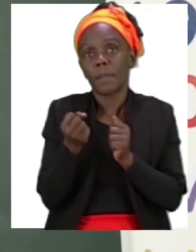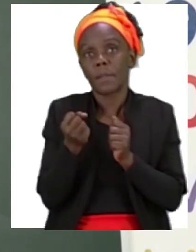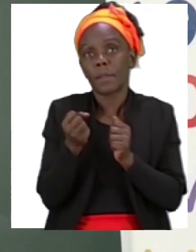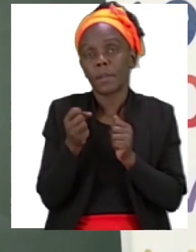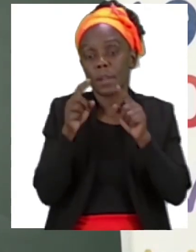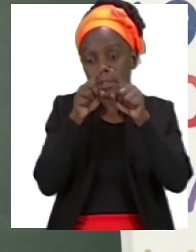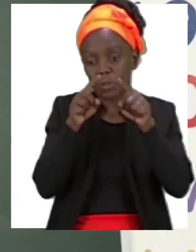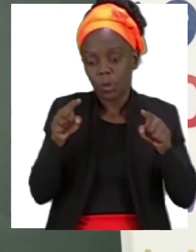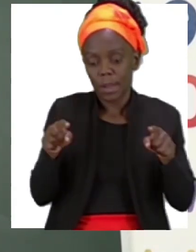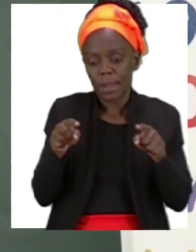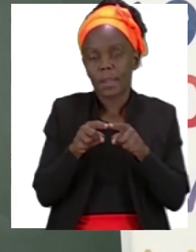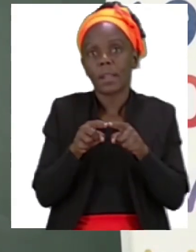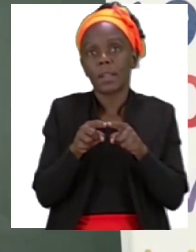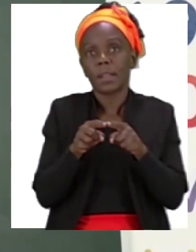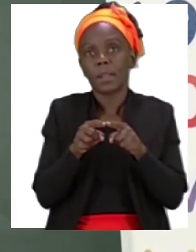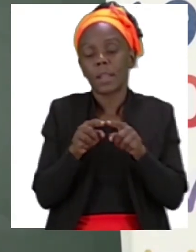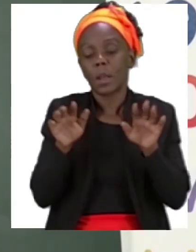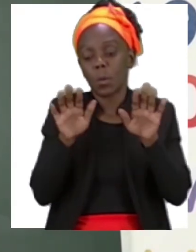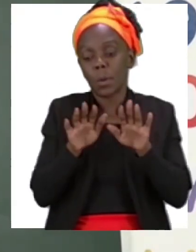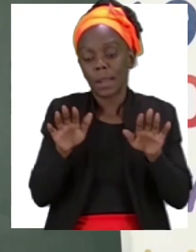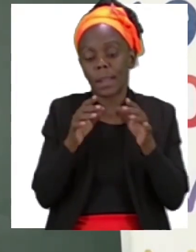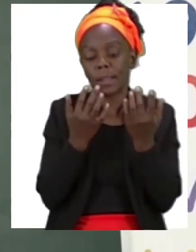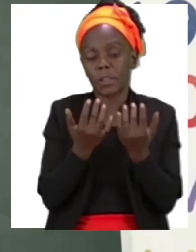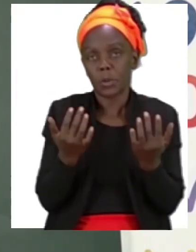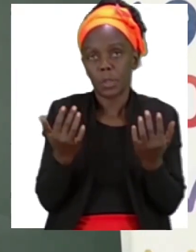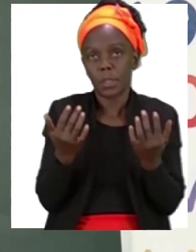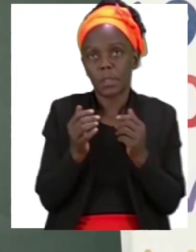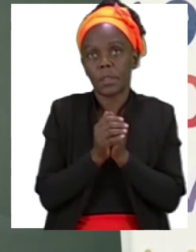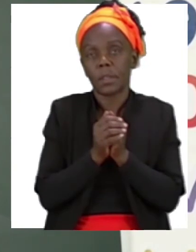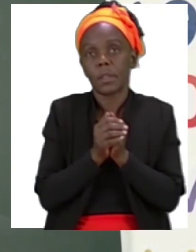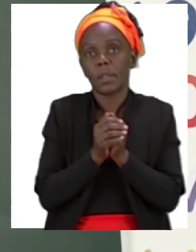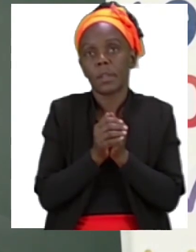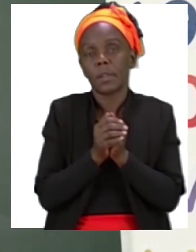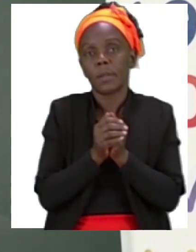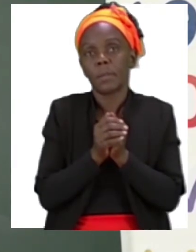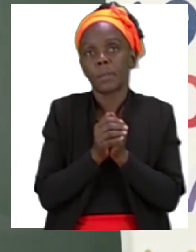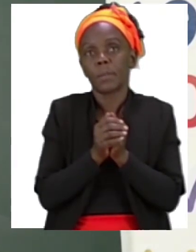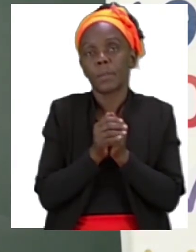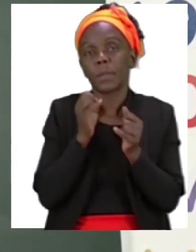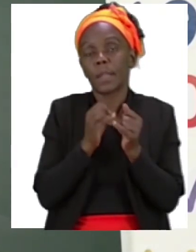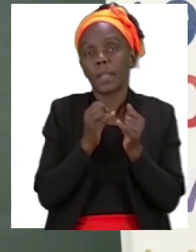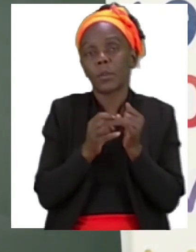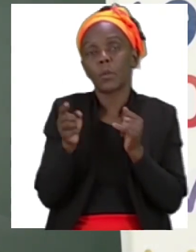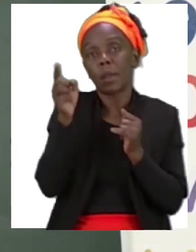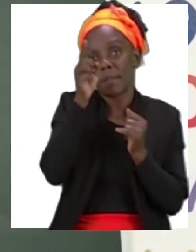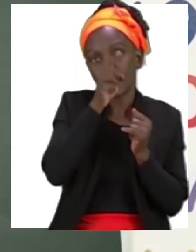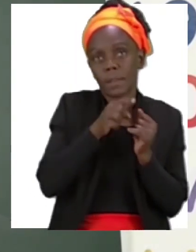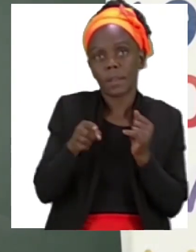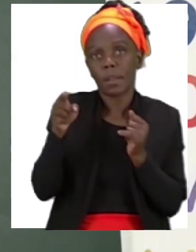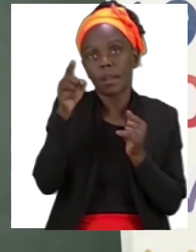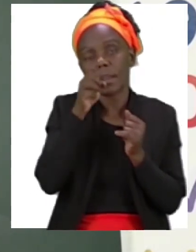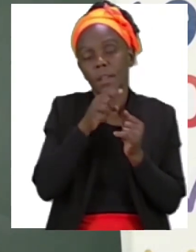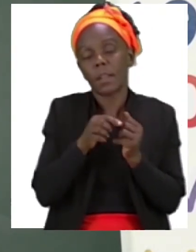the triangle with the color green. And lastly, we will have